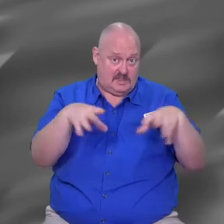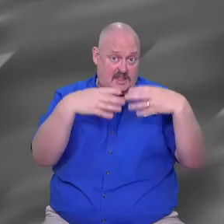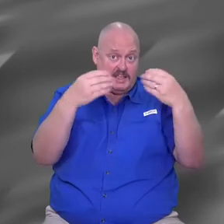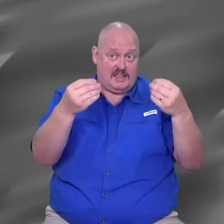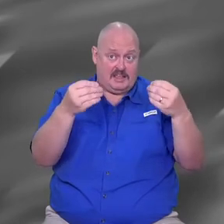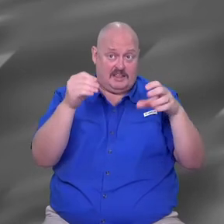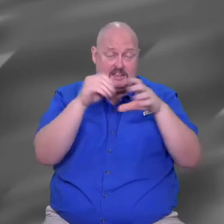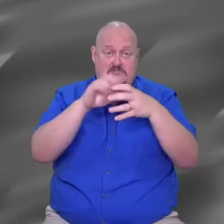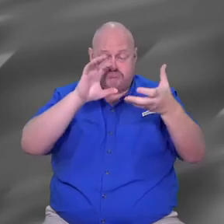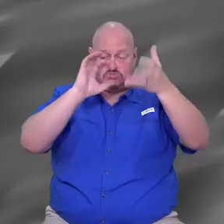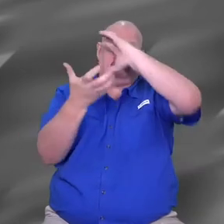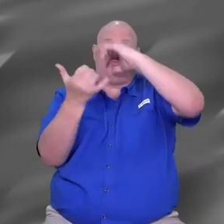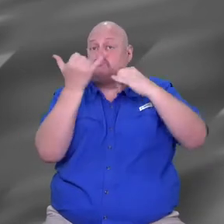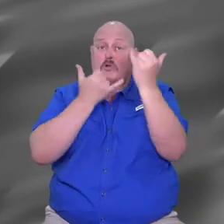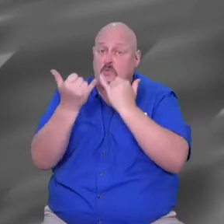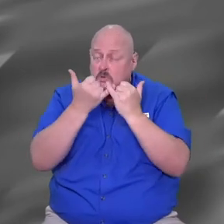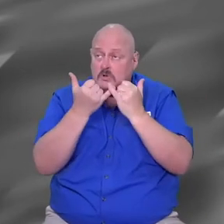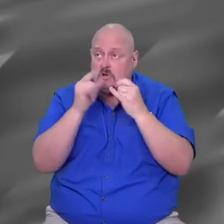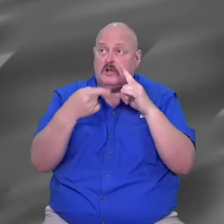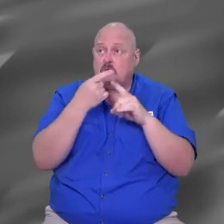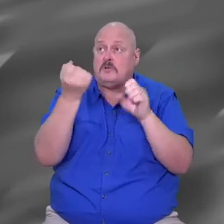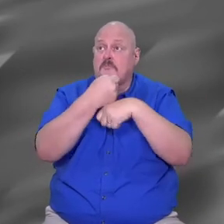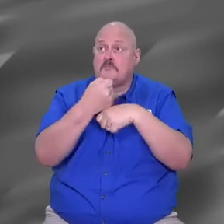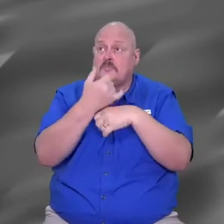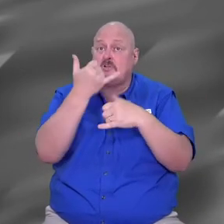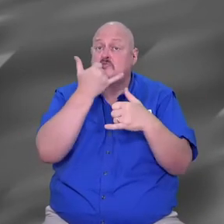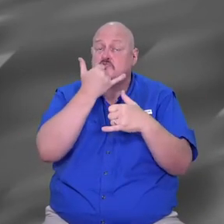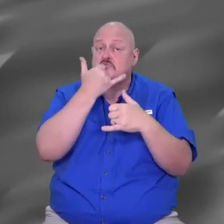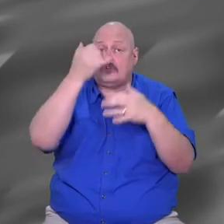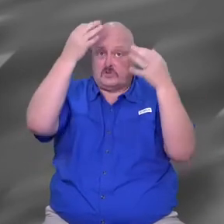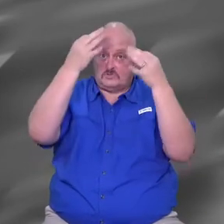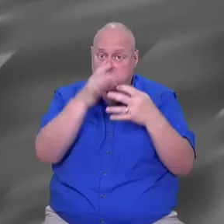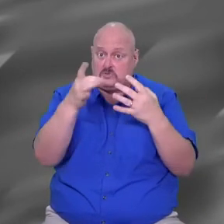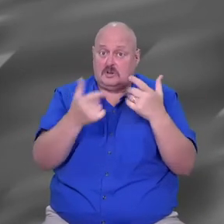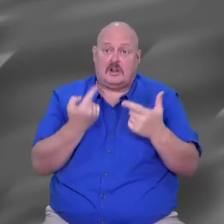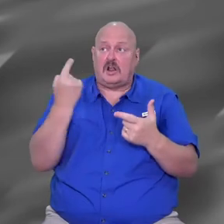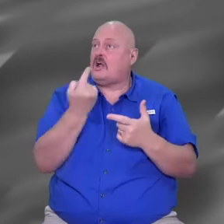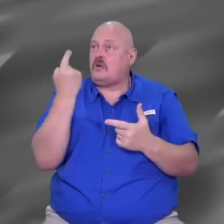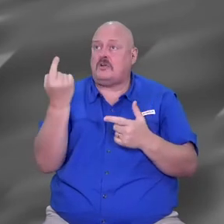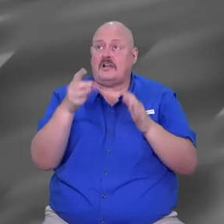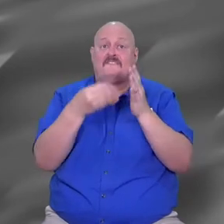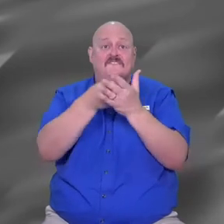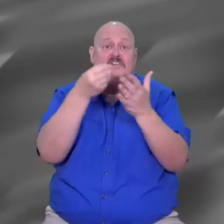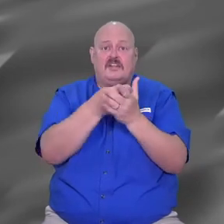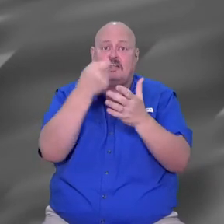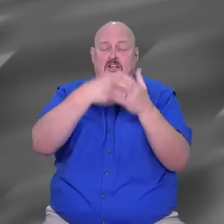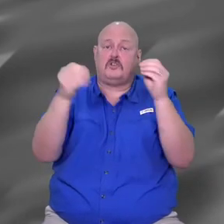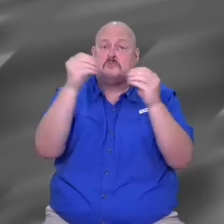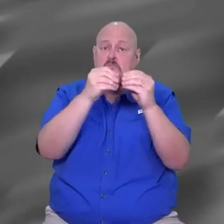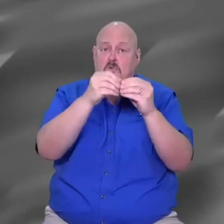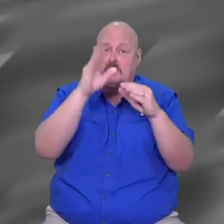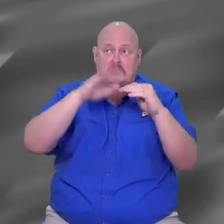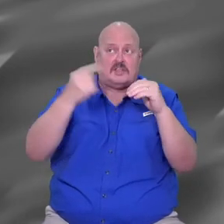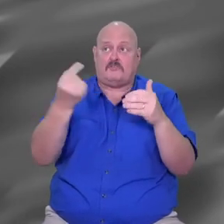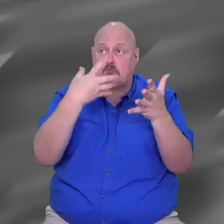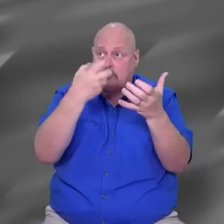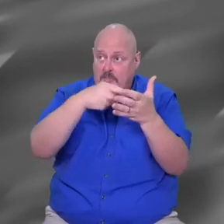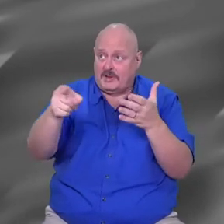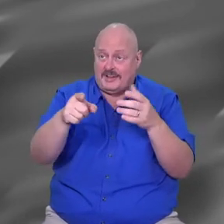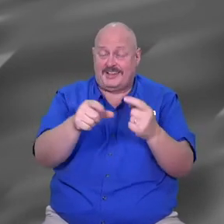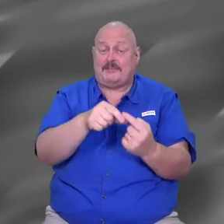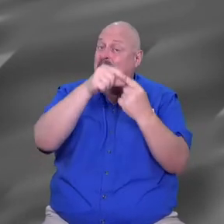a mess, when you make an ill choice in life, it always financially costs you more than you ever want to pay,